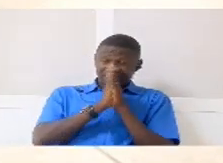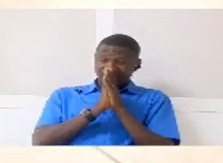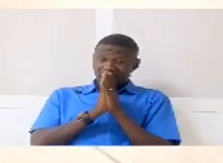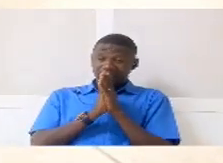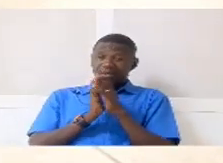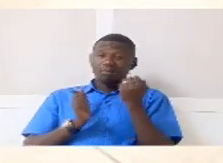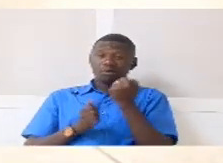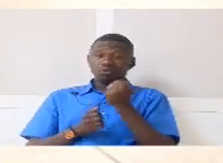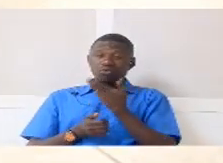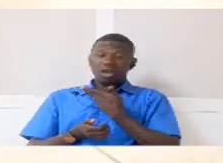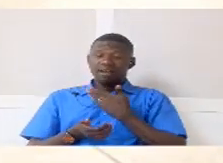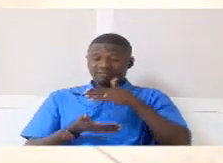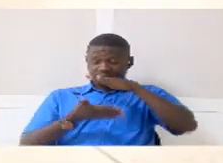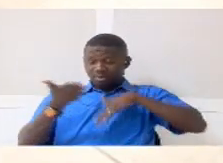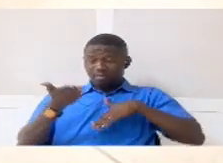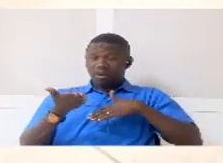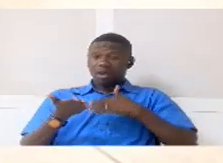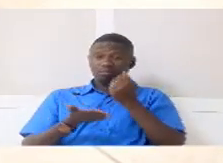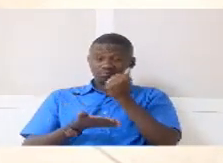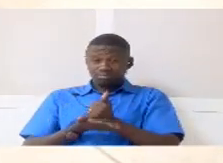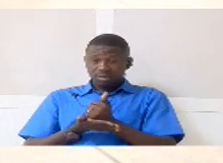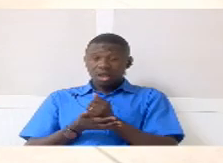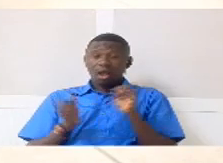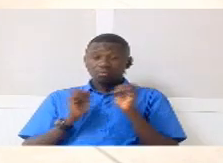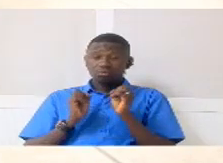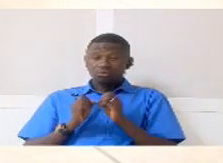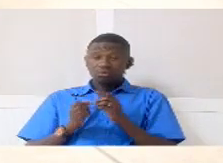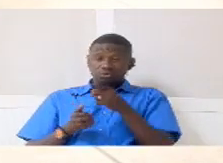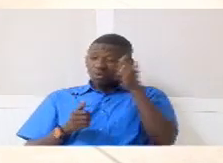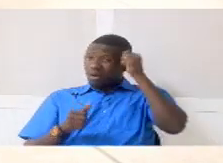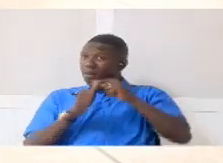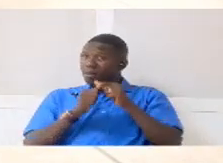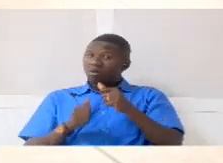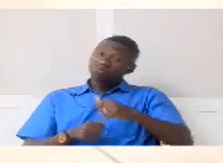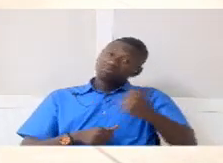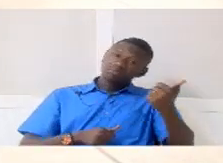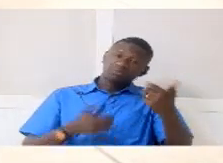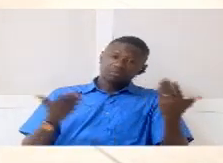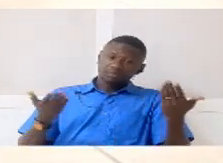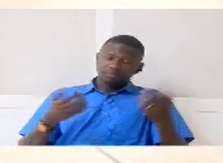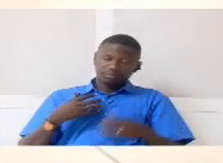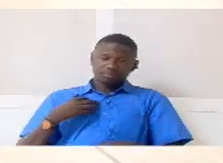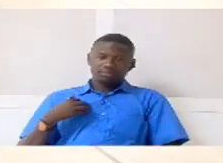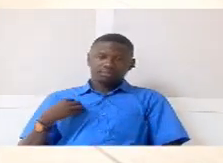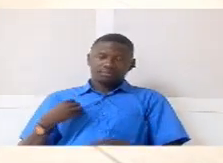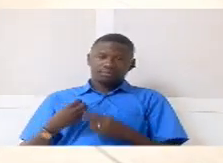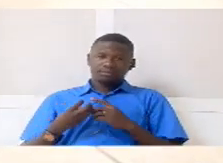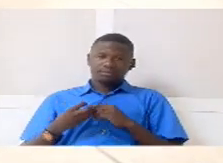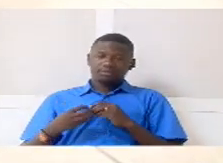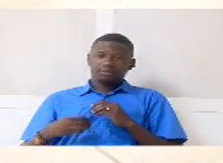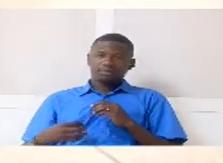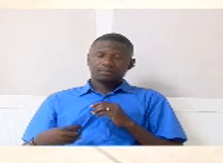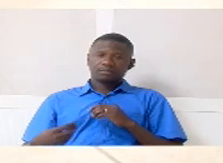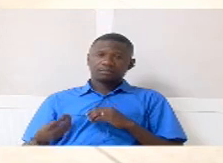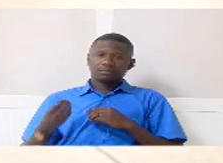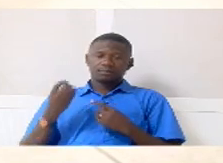ko ye modo fanan nati jele me yalon ko ofisa men nyanta e nyanta dila melna kasola je fase ke moti mem